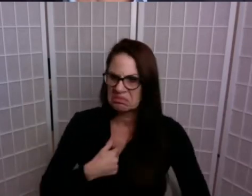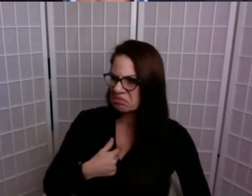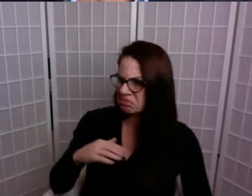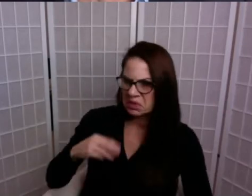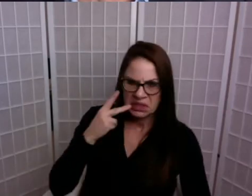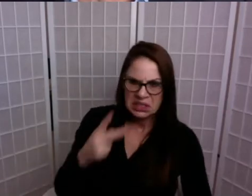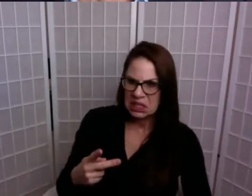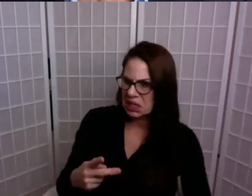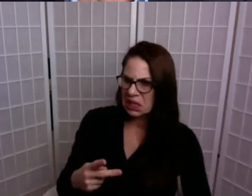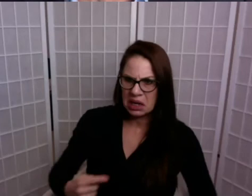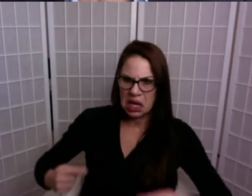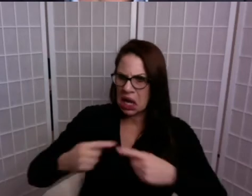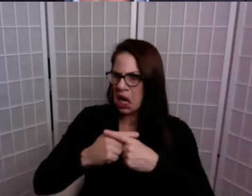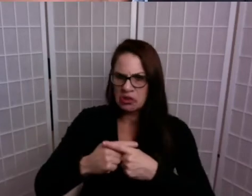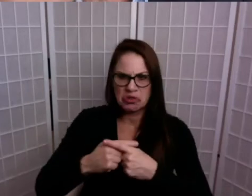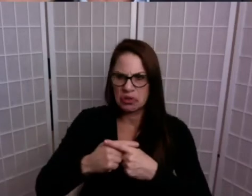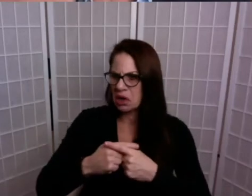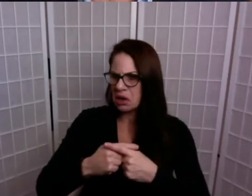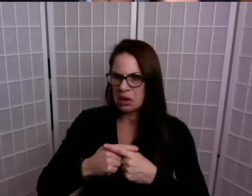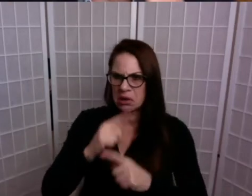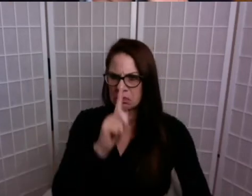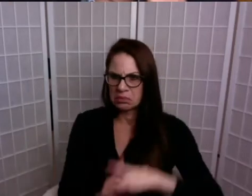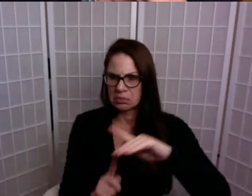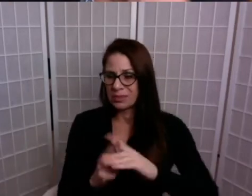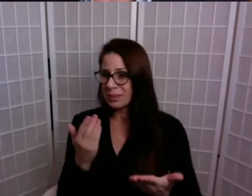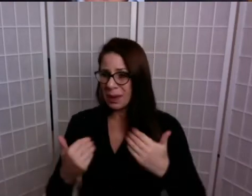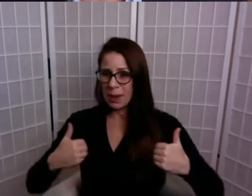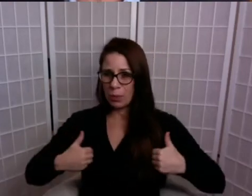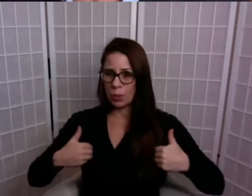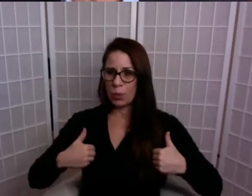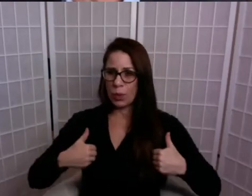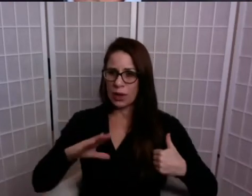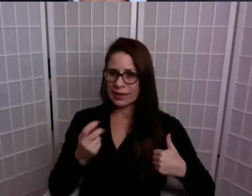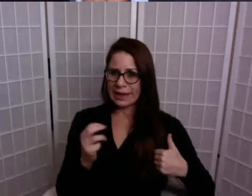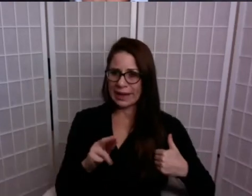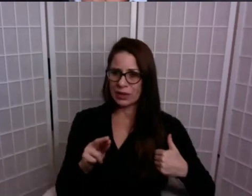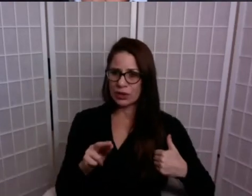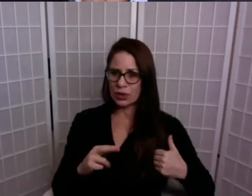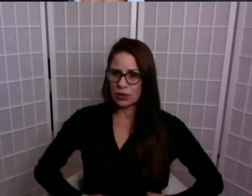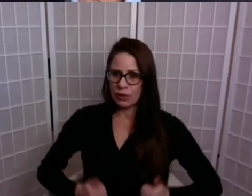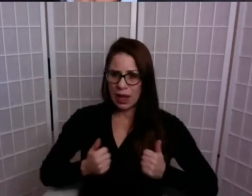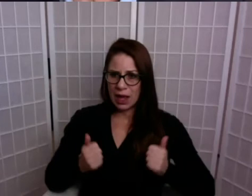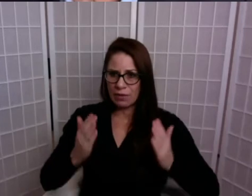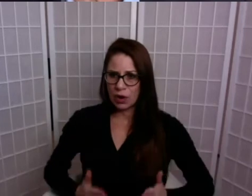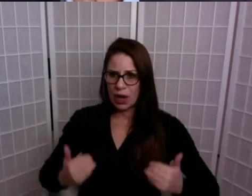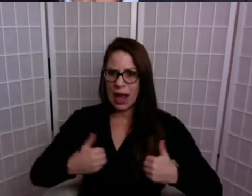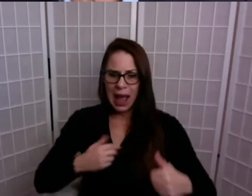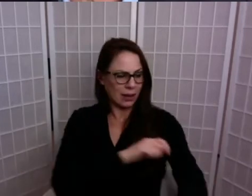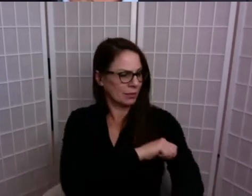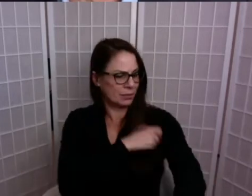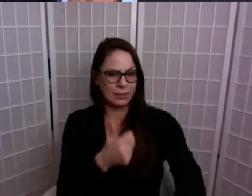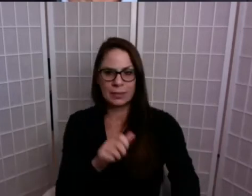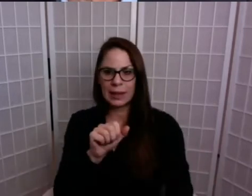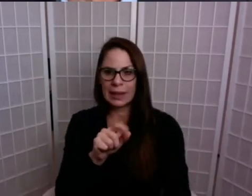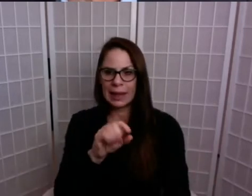a contraindication. This might be a breast cancer survivor who had lymph node dissection in the axillary nodes. That